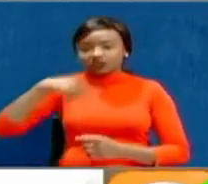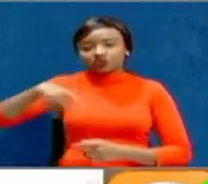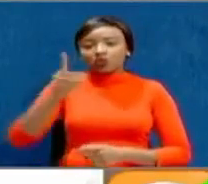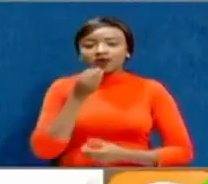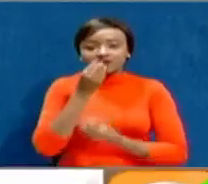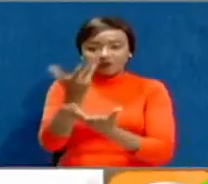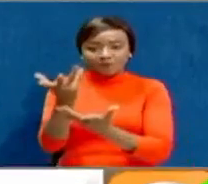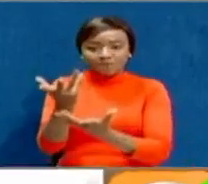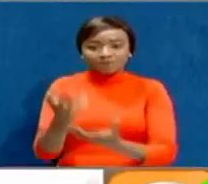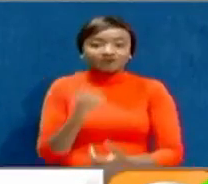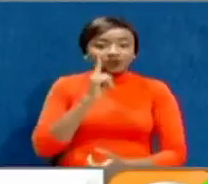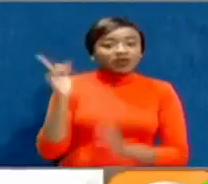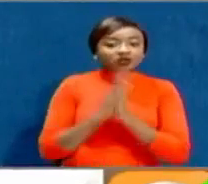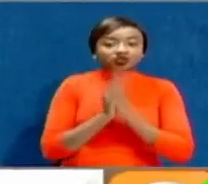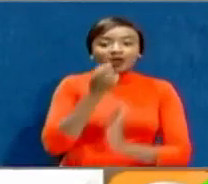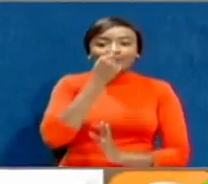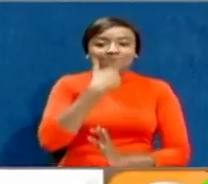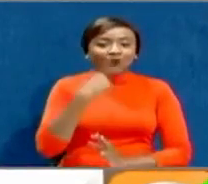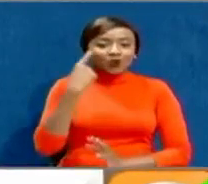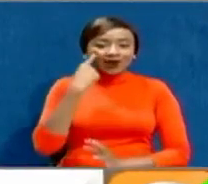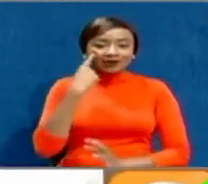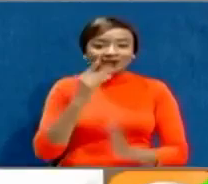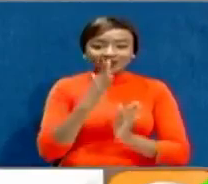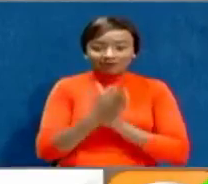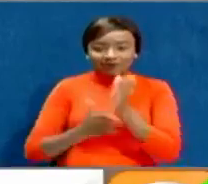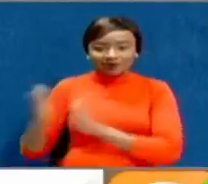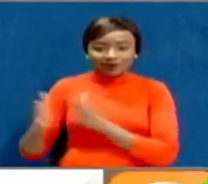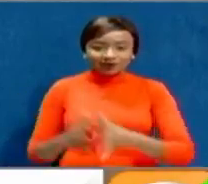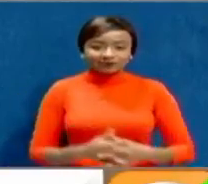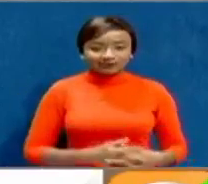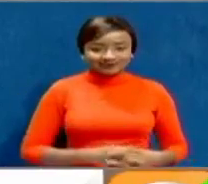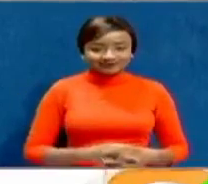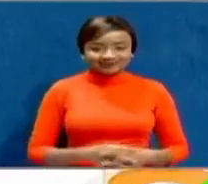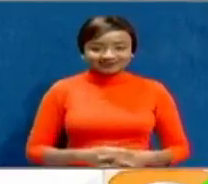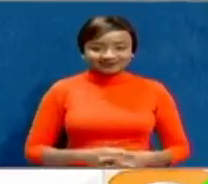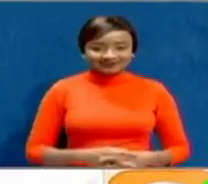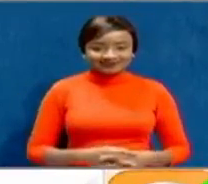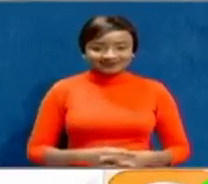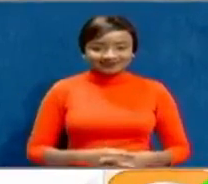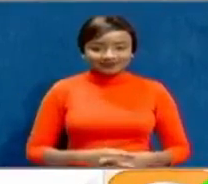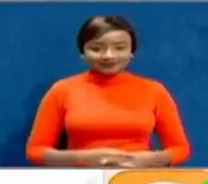police. Ovarian Hassan Mugambi has the details.